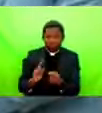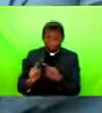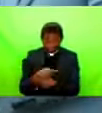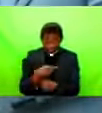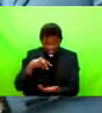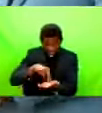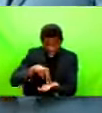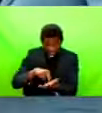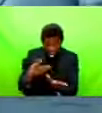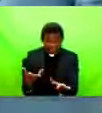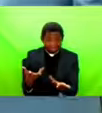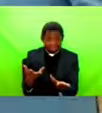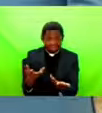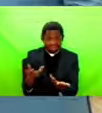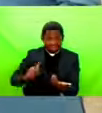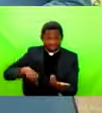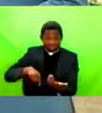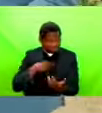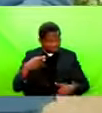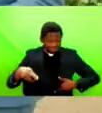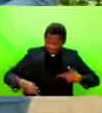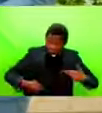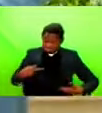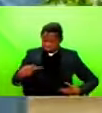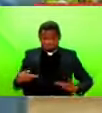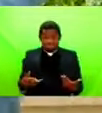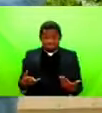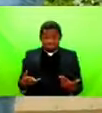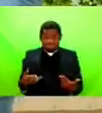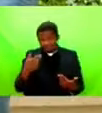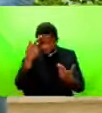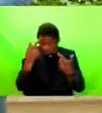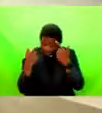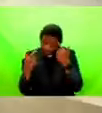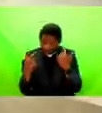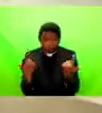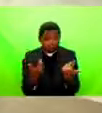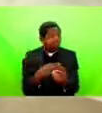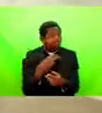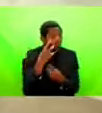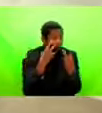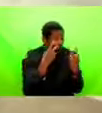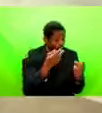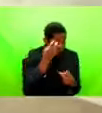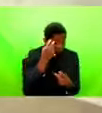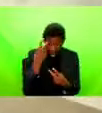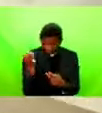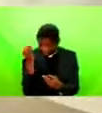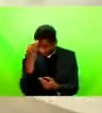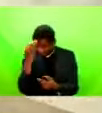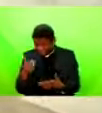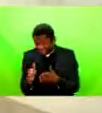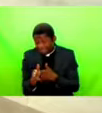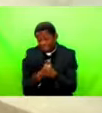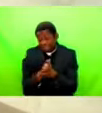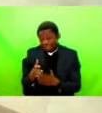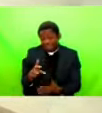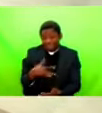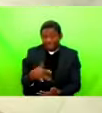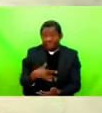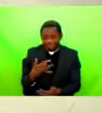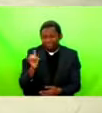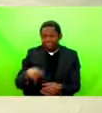we are rejoicing because we can all know and feel that he